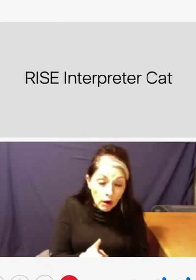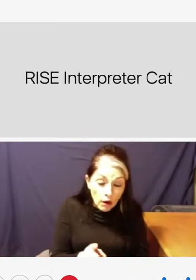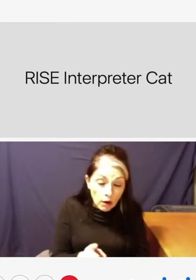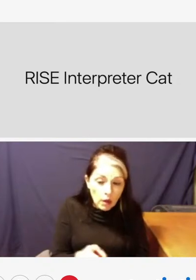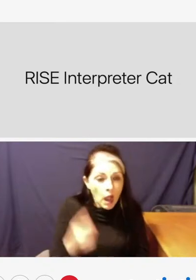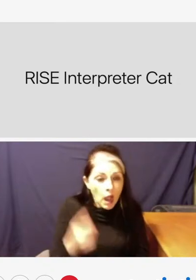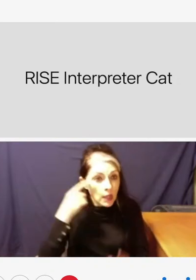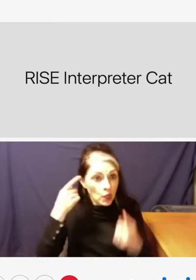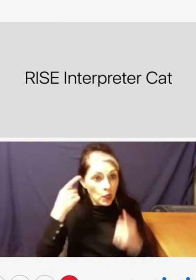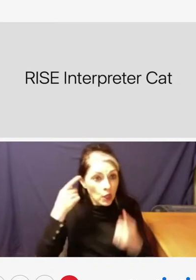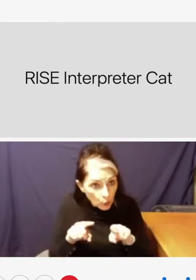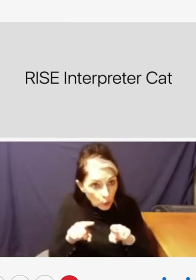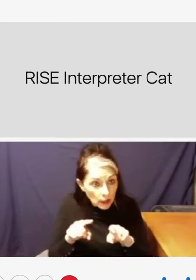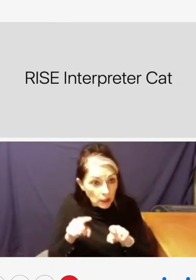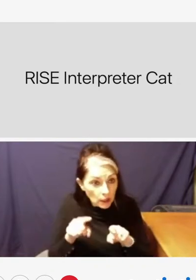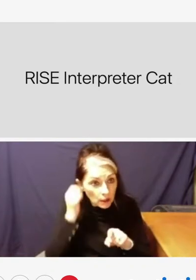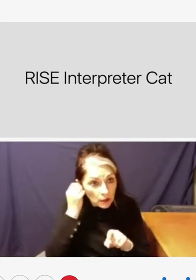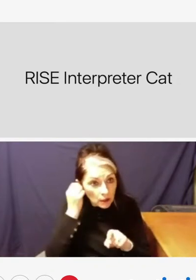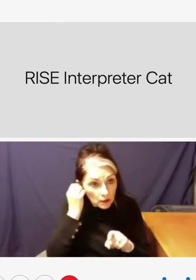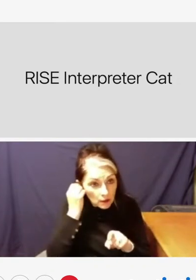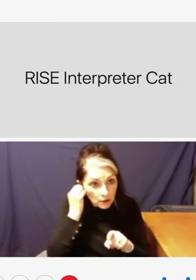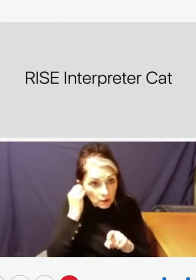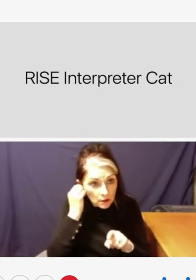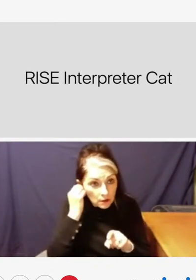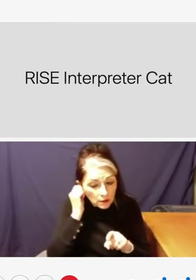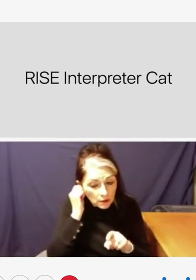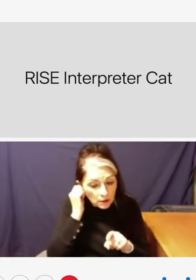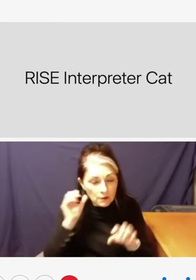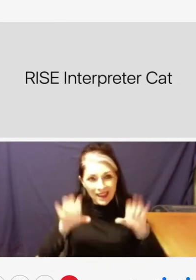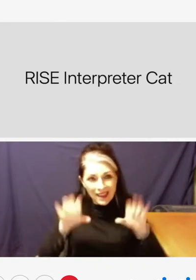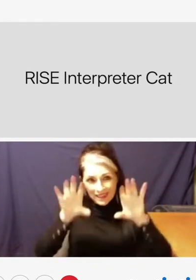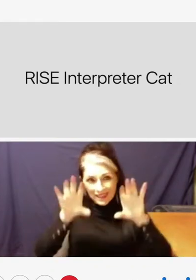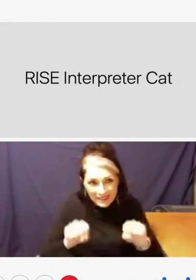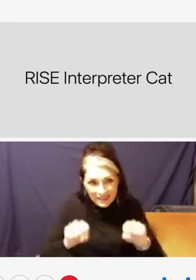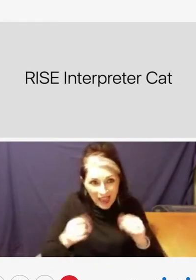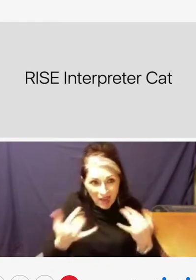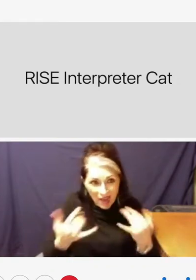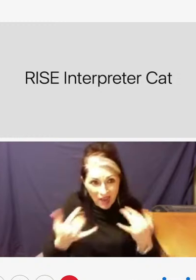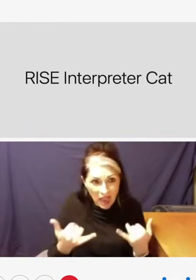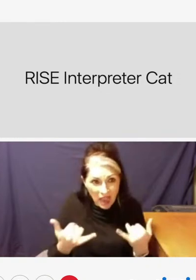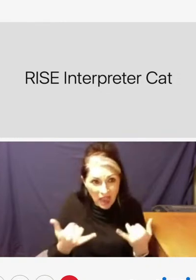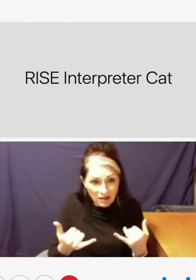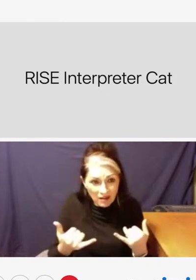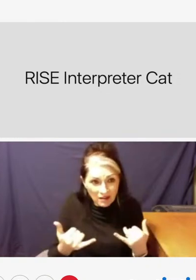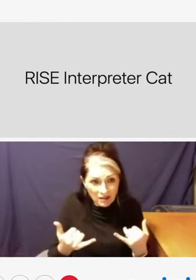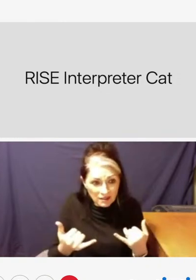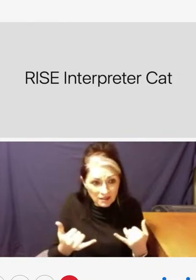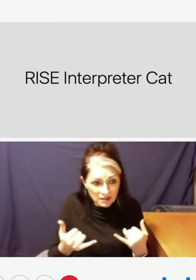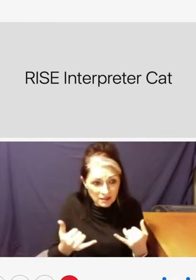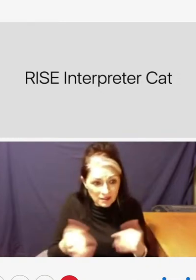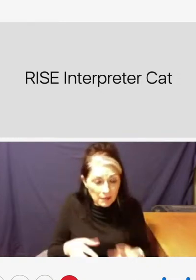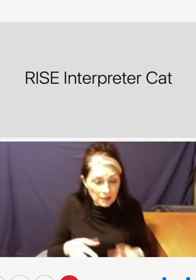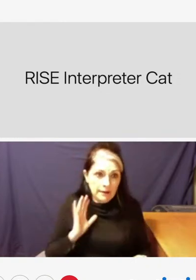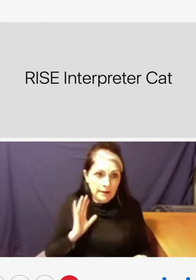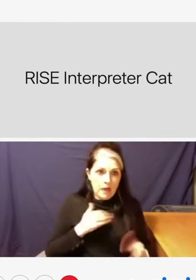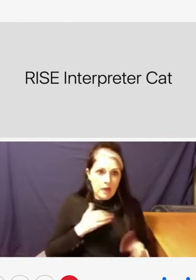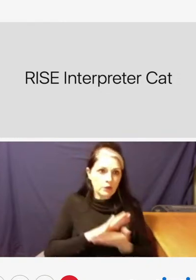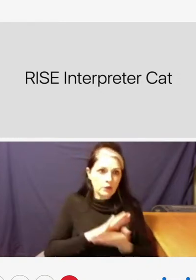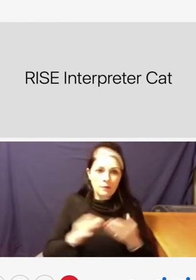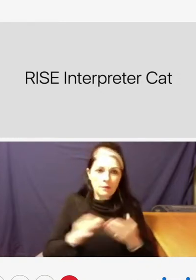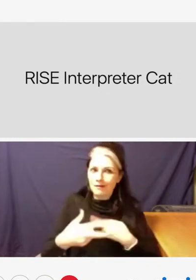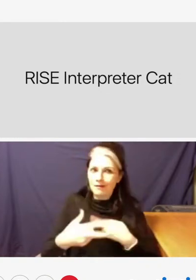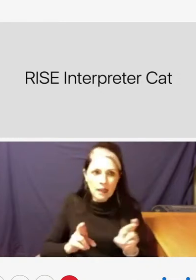probably could take it down because especially like Miss proy said I know ours are nice and clean but the classrooms are getting kind of